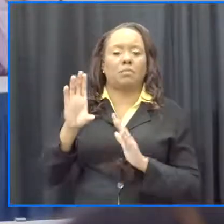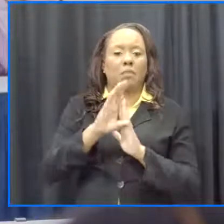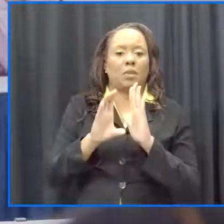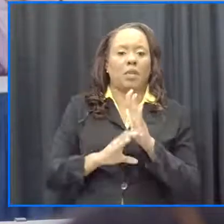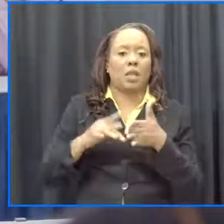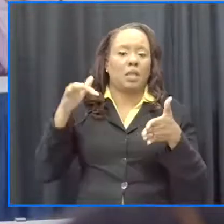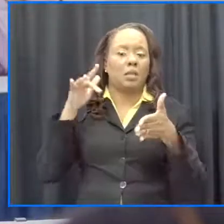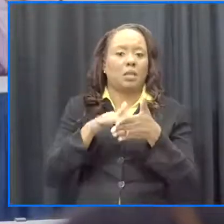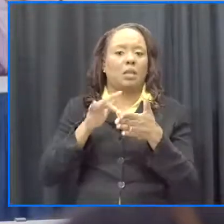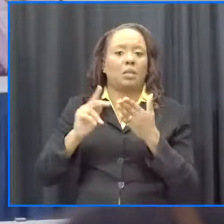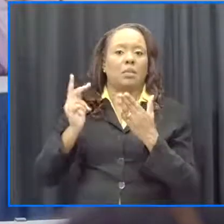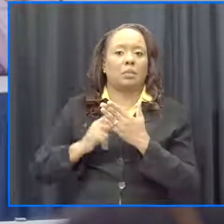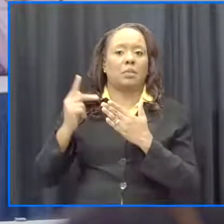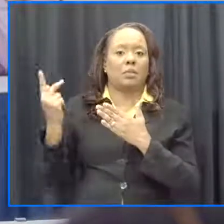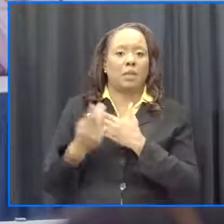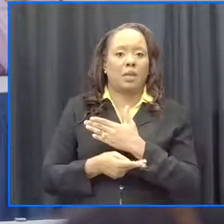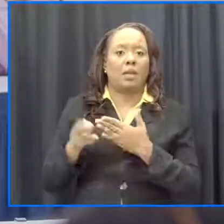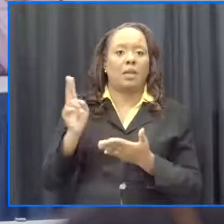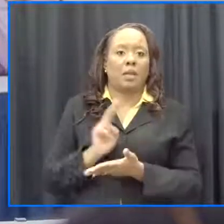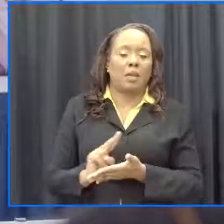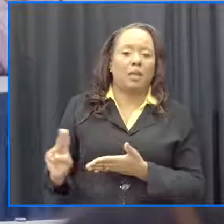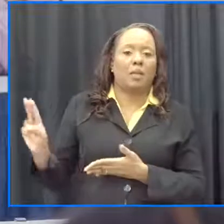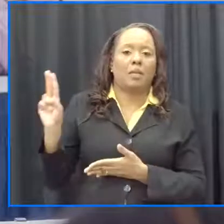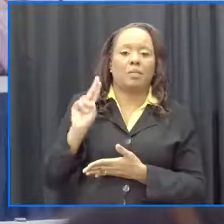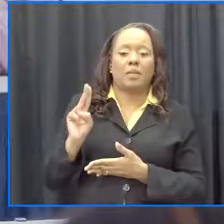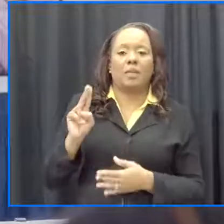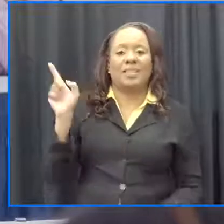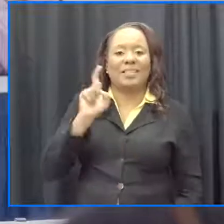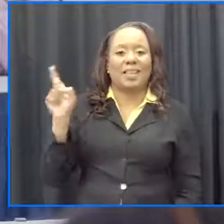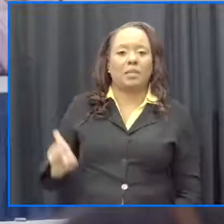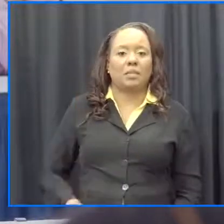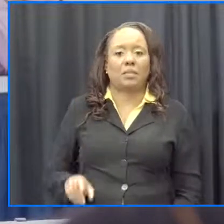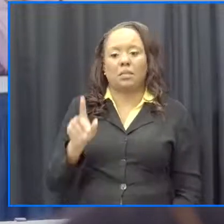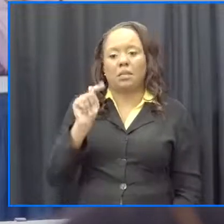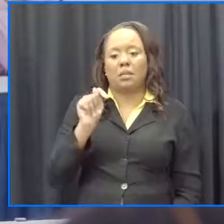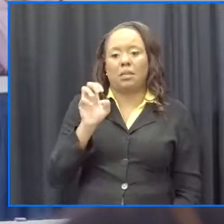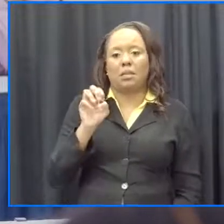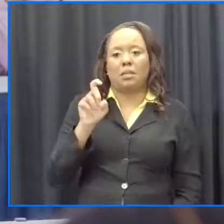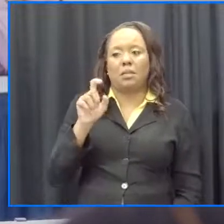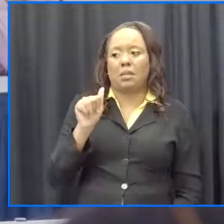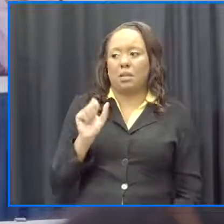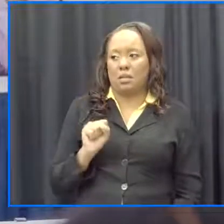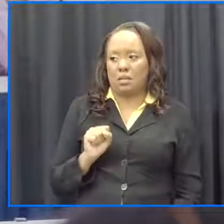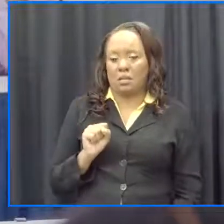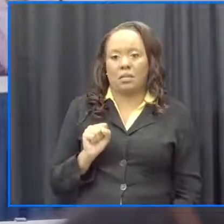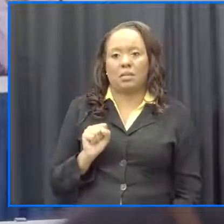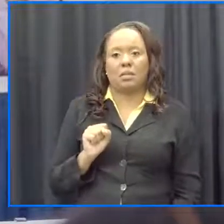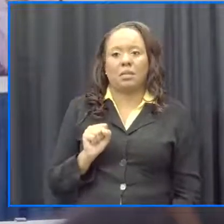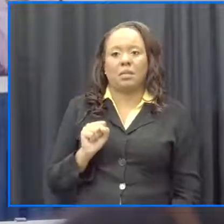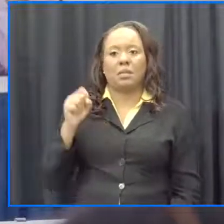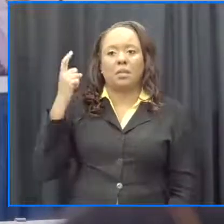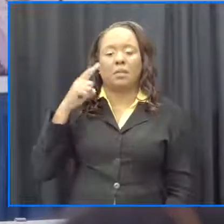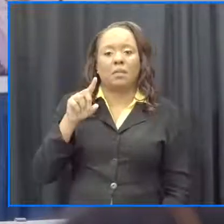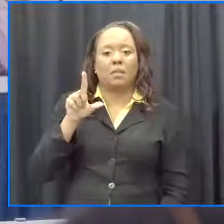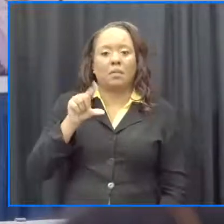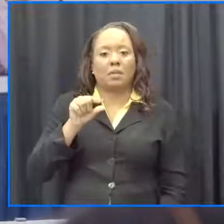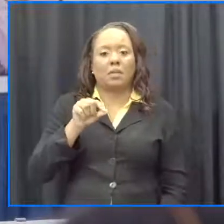the Constitutional Studies program at the University of Texas at Austin for